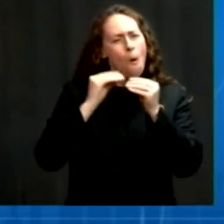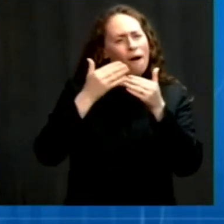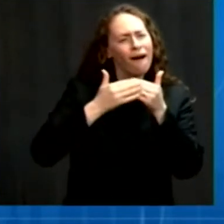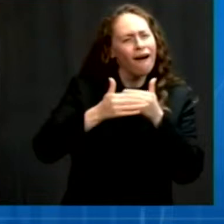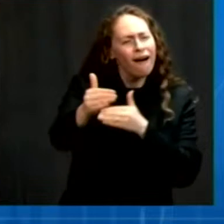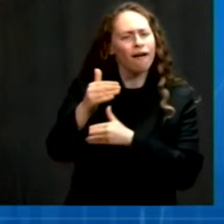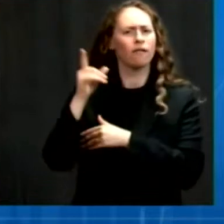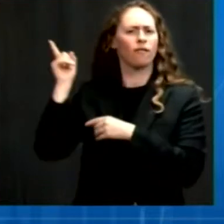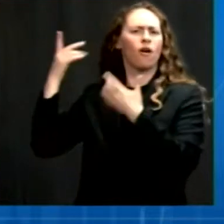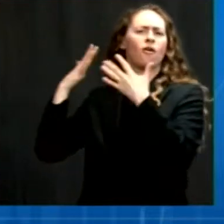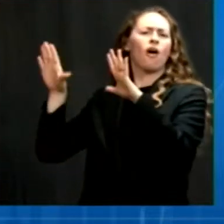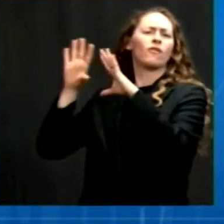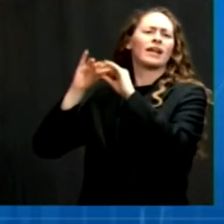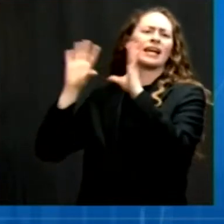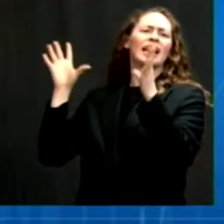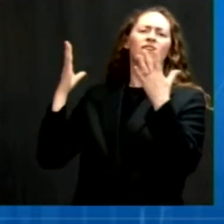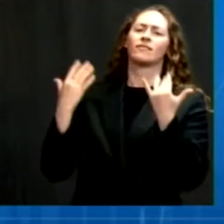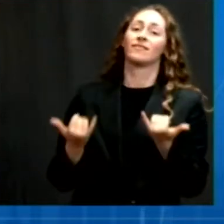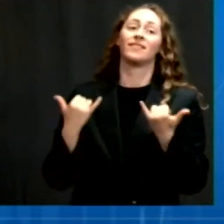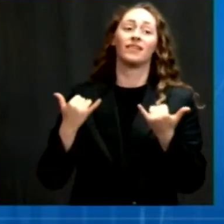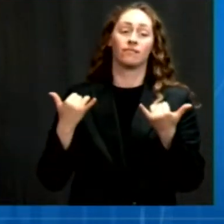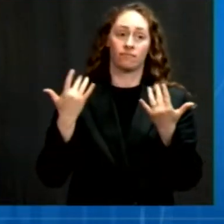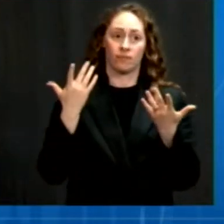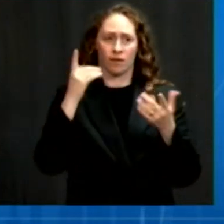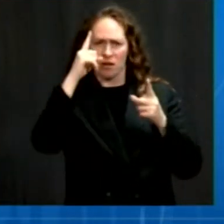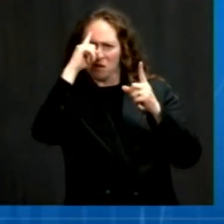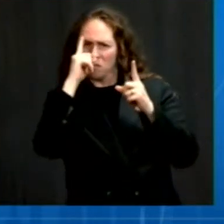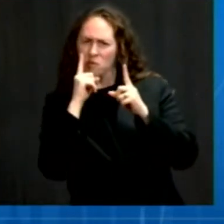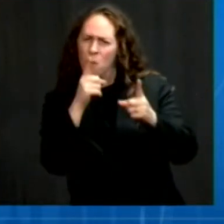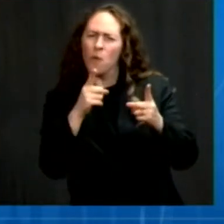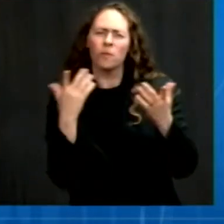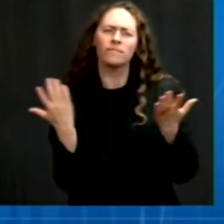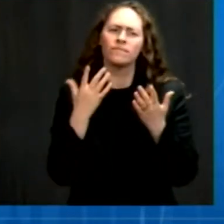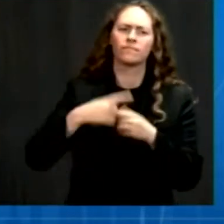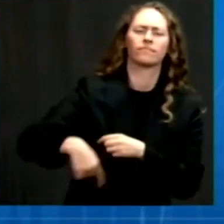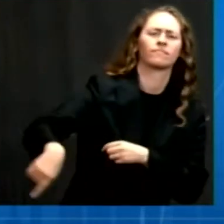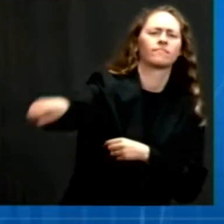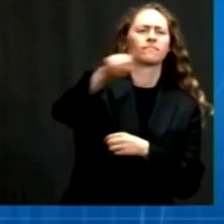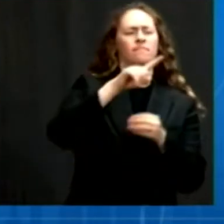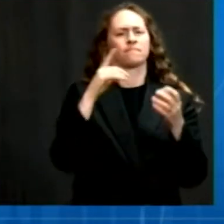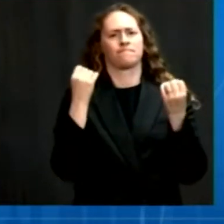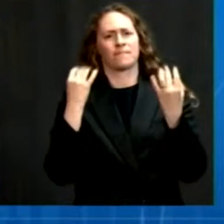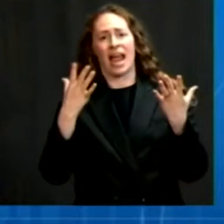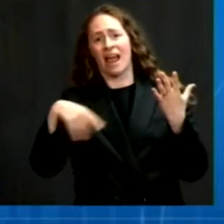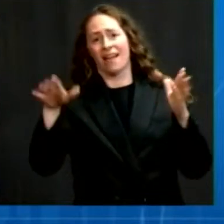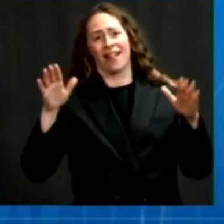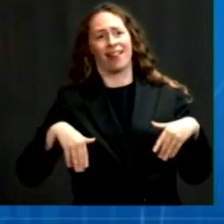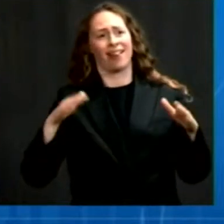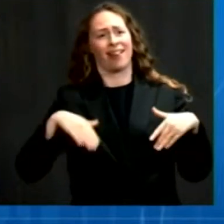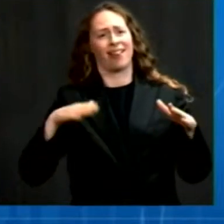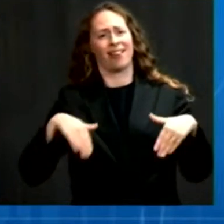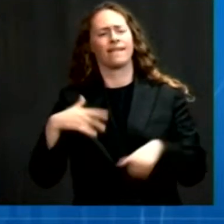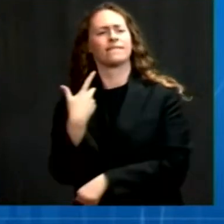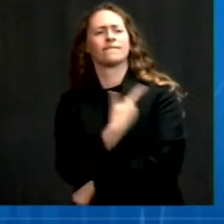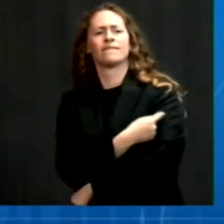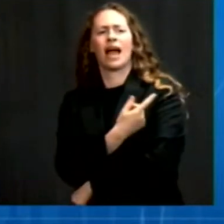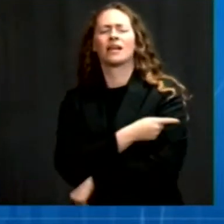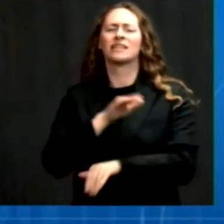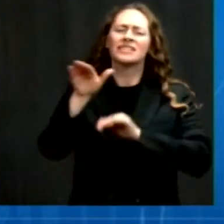our work to vaccinate the millions of Americans who still need protection against the virus continues across the summer